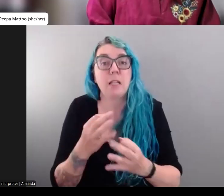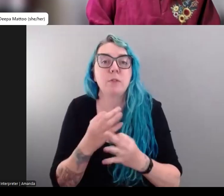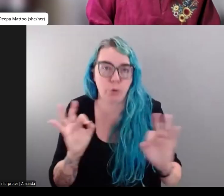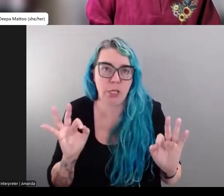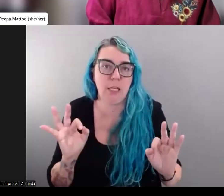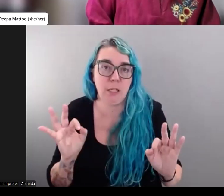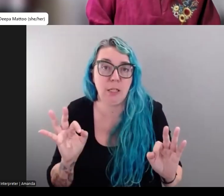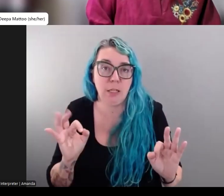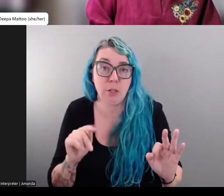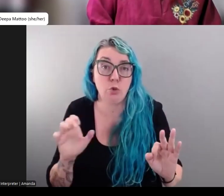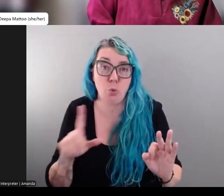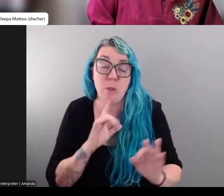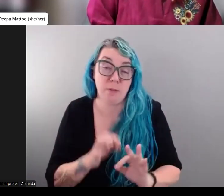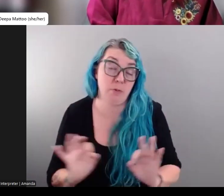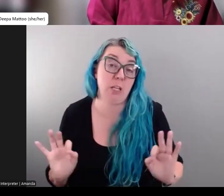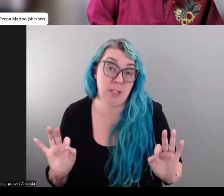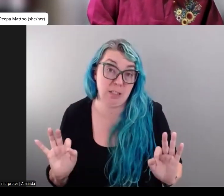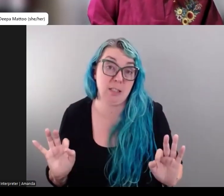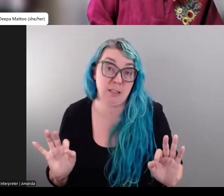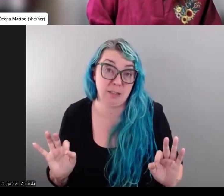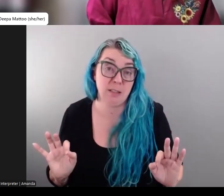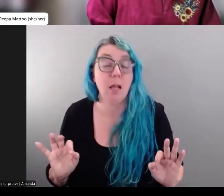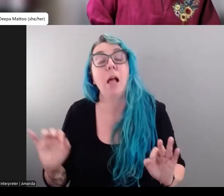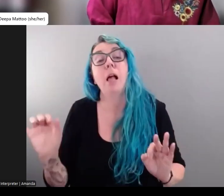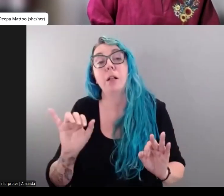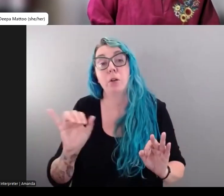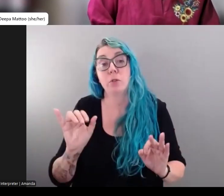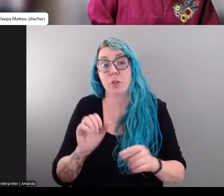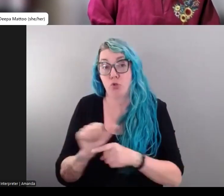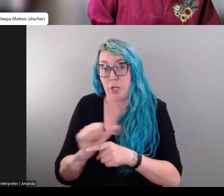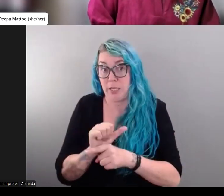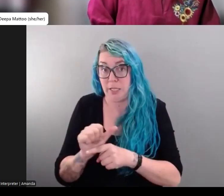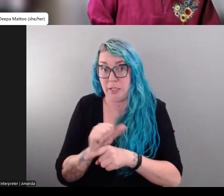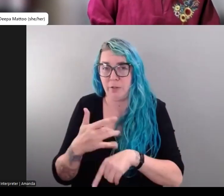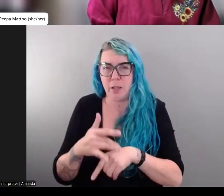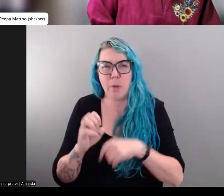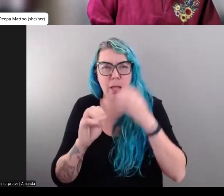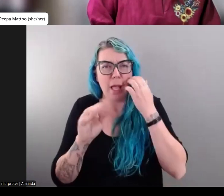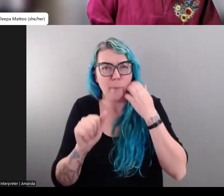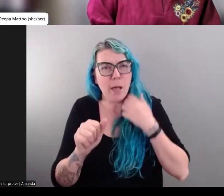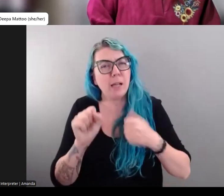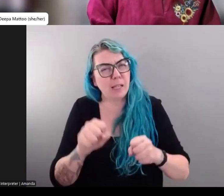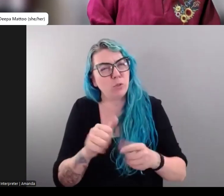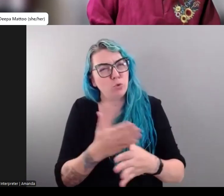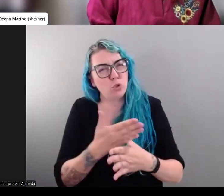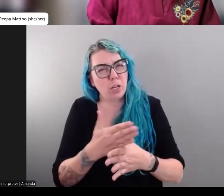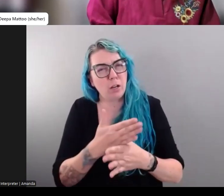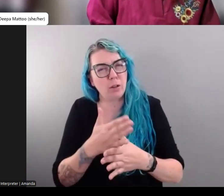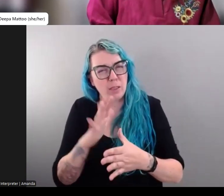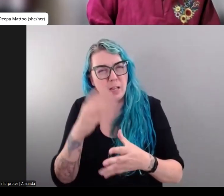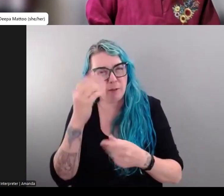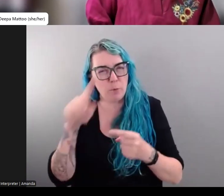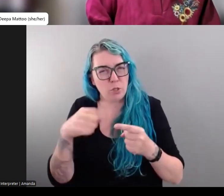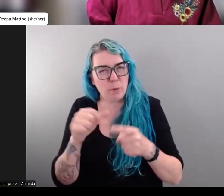and accessible and that there is also some training. Emma, if you don't mind, could you maybe share that information just another